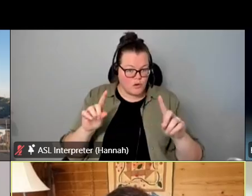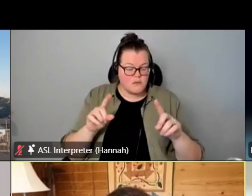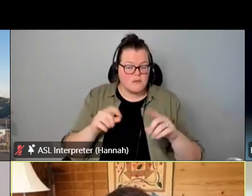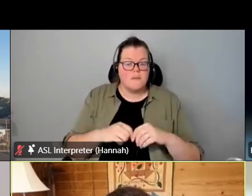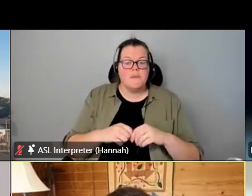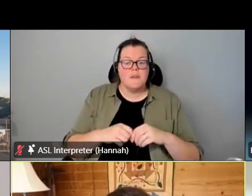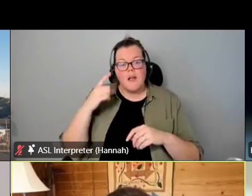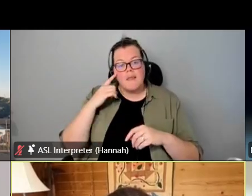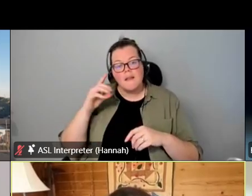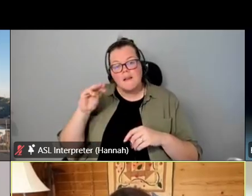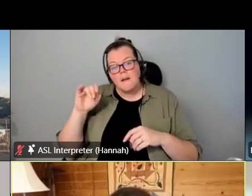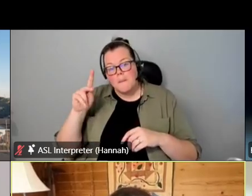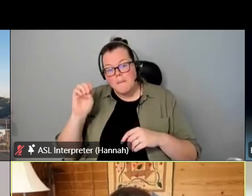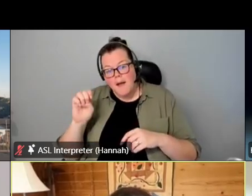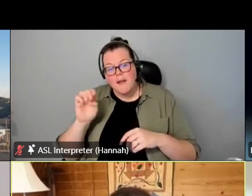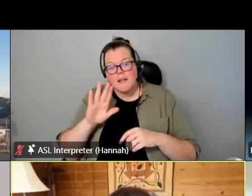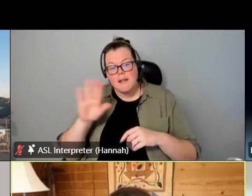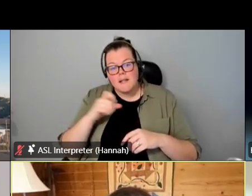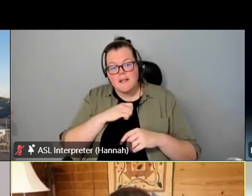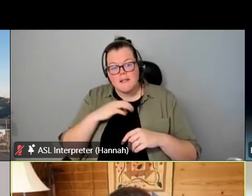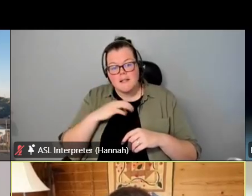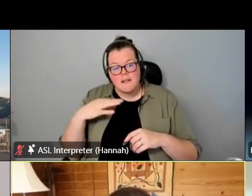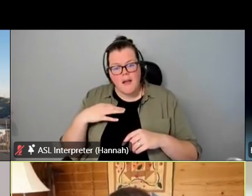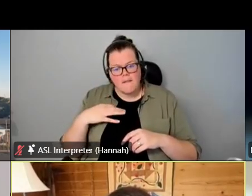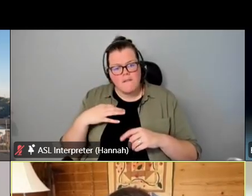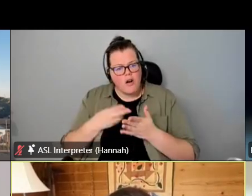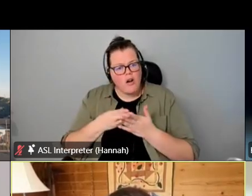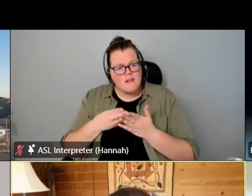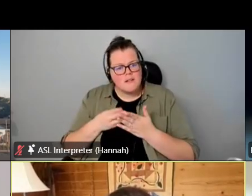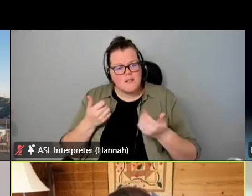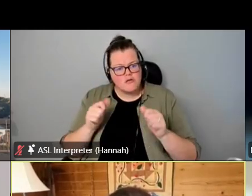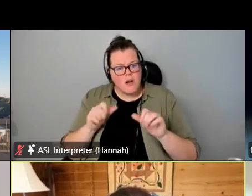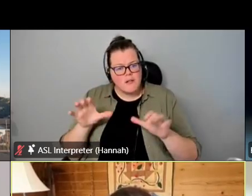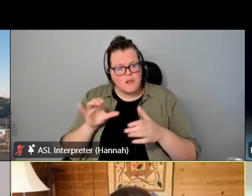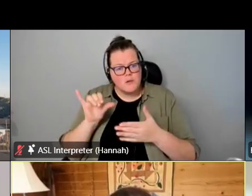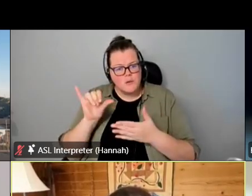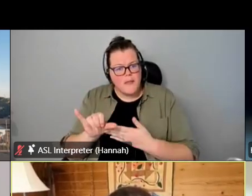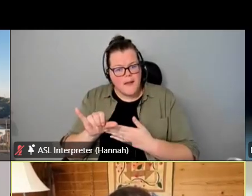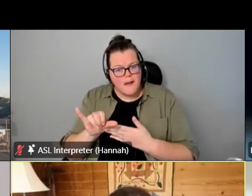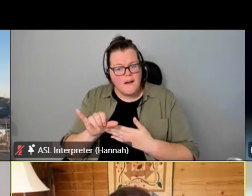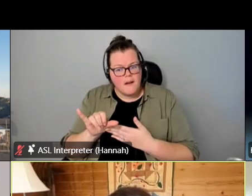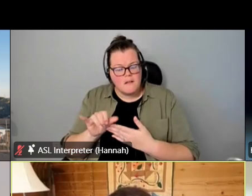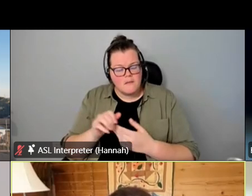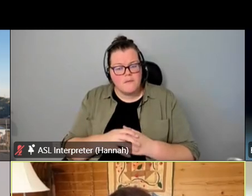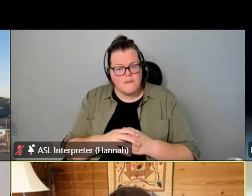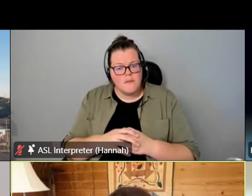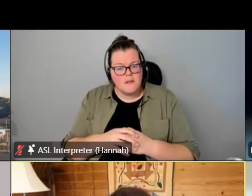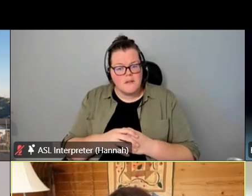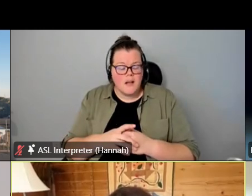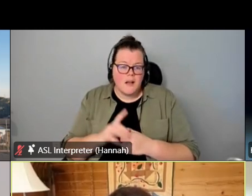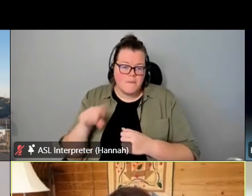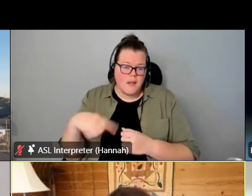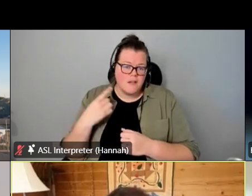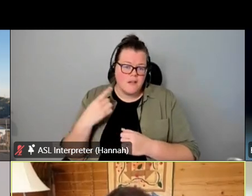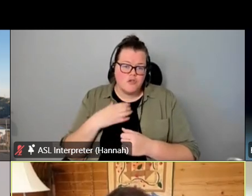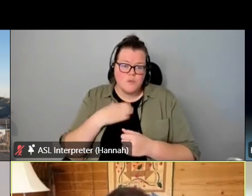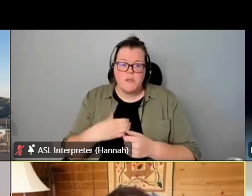and his staff are honestly trying to do that. And I just wish we